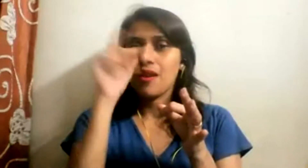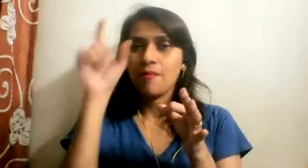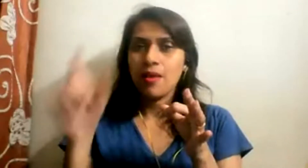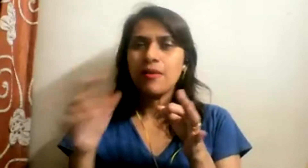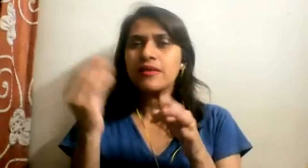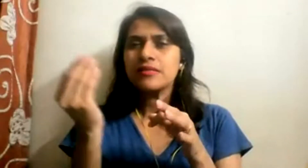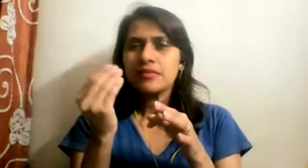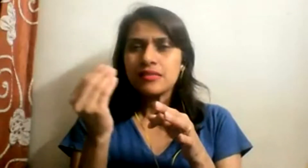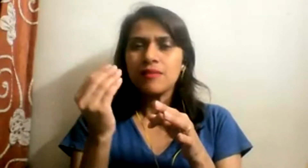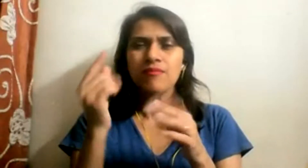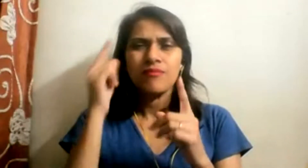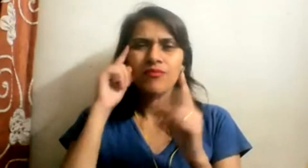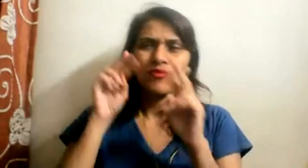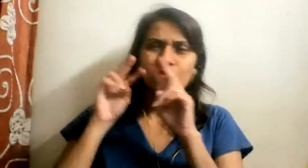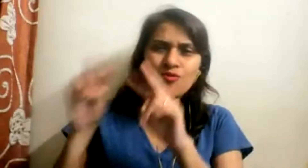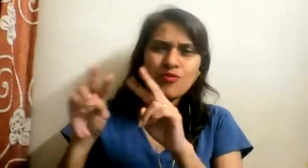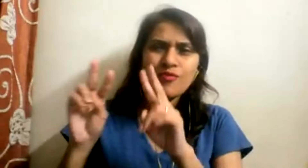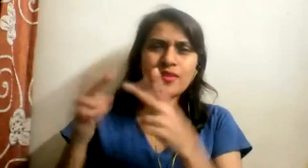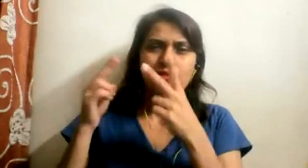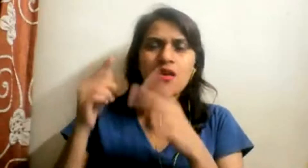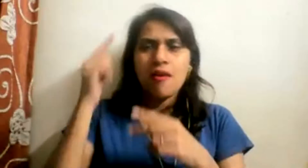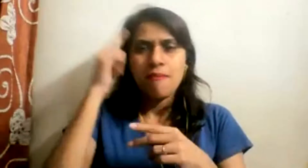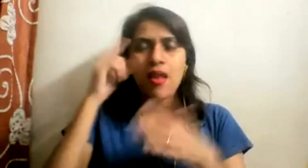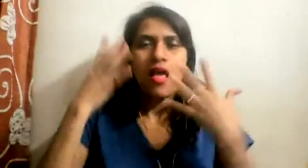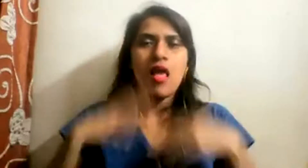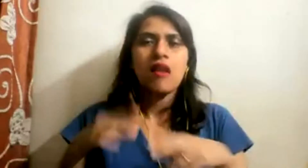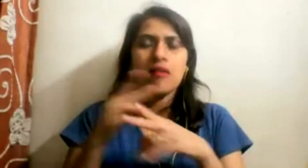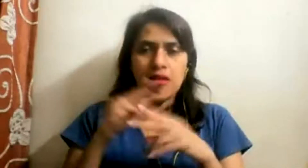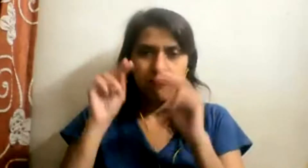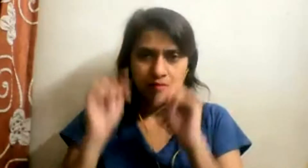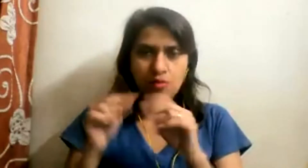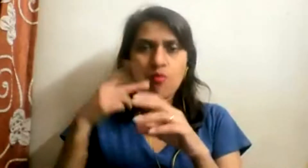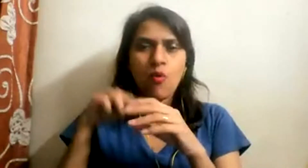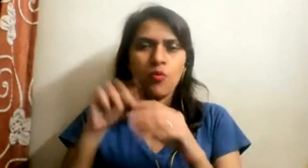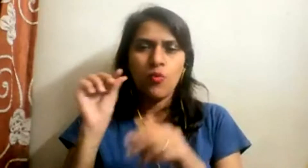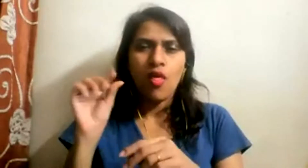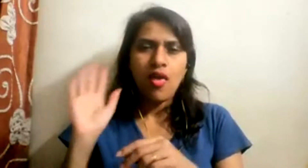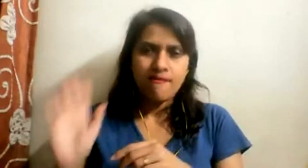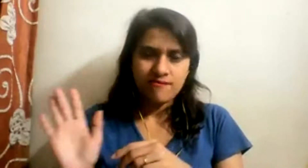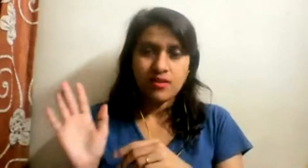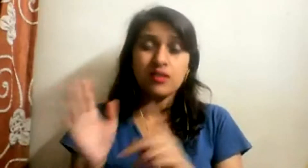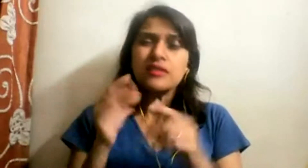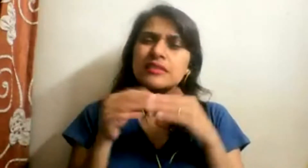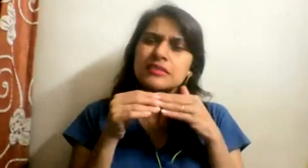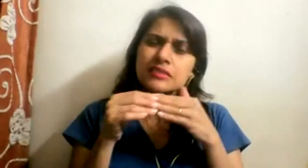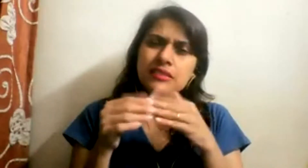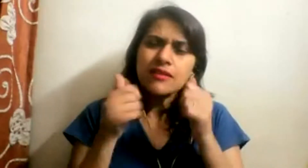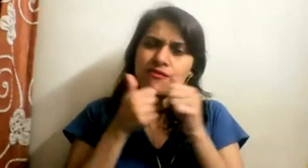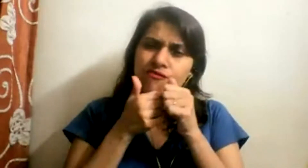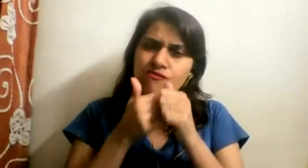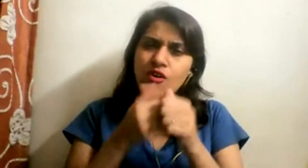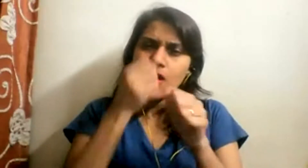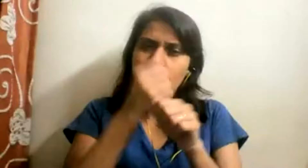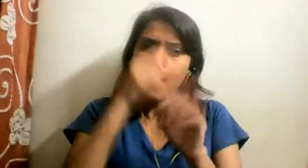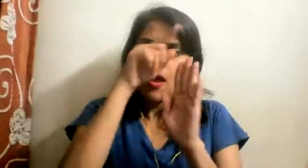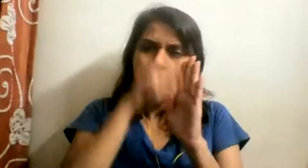some different orientation or different mental health care. So is there any specific guideline to address the mental status